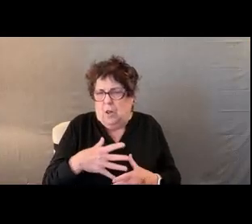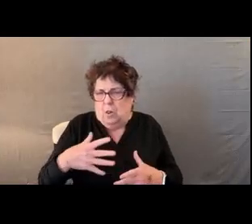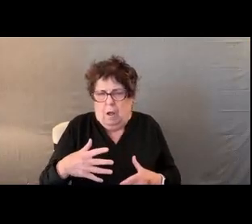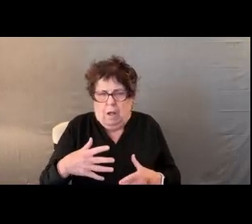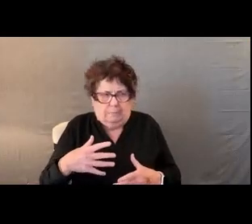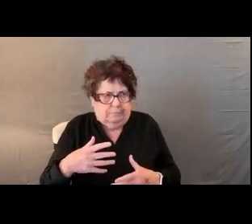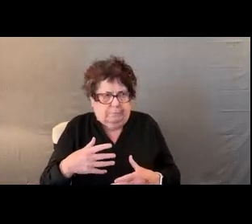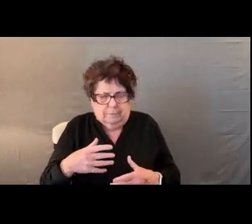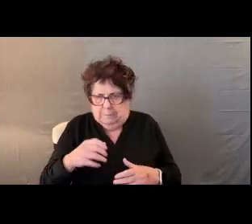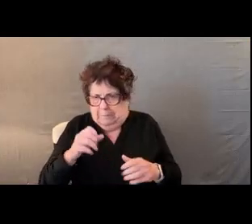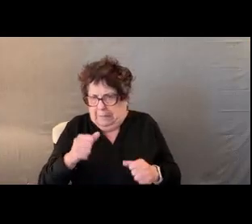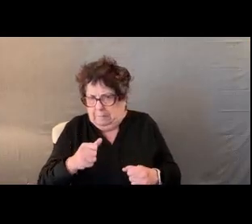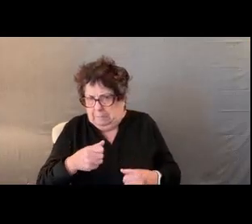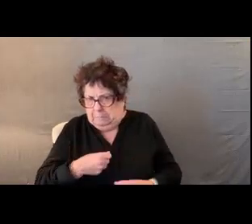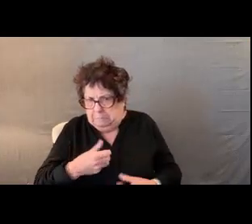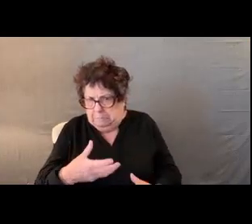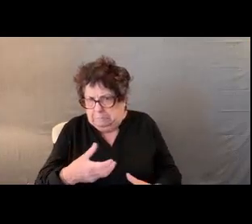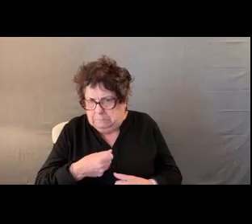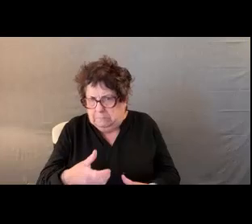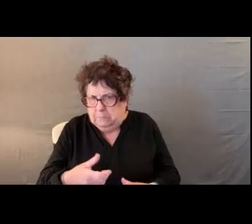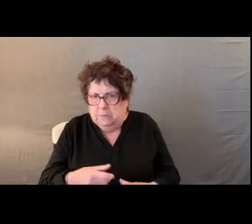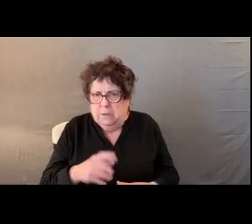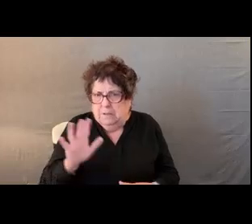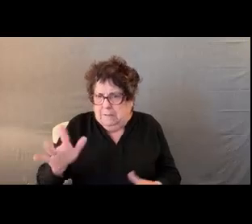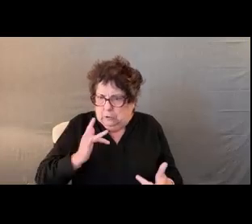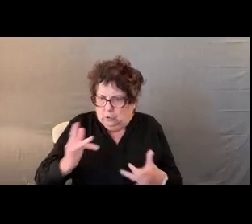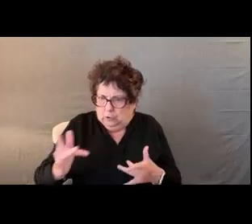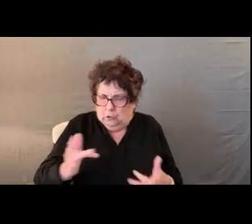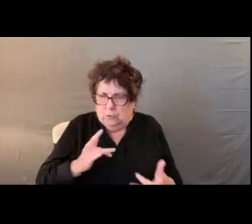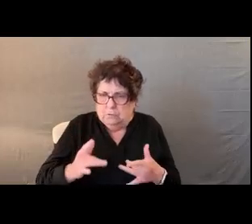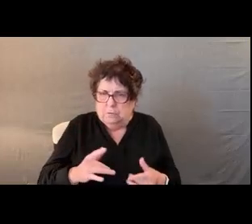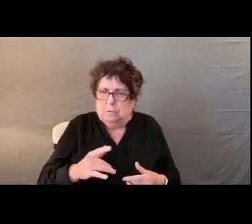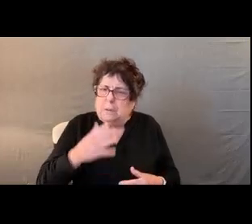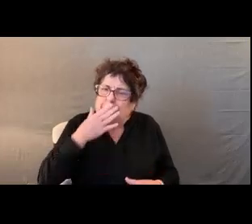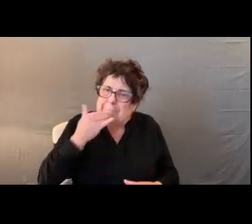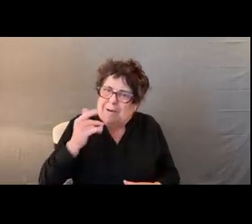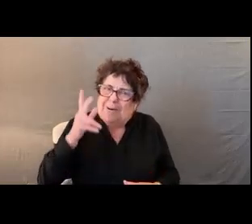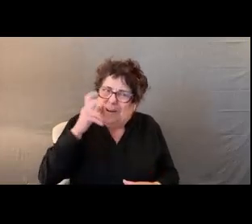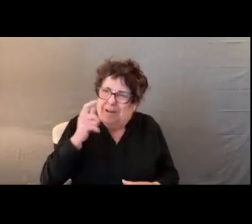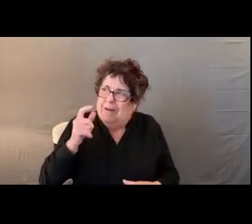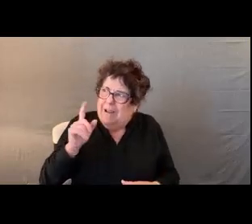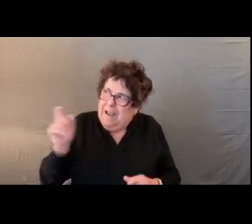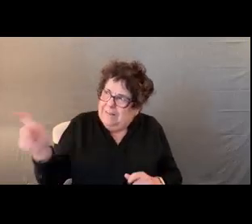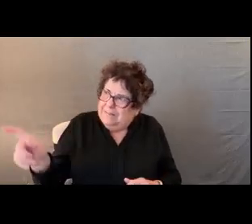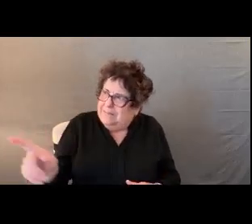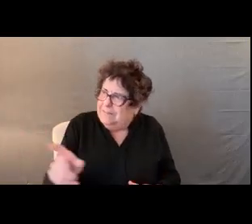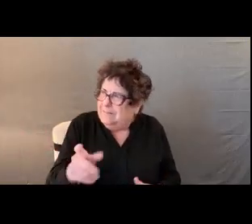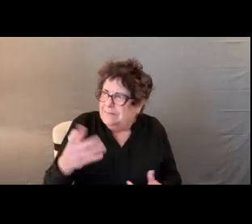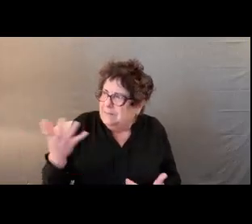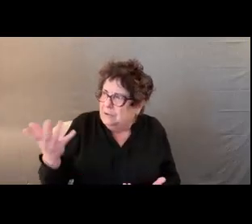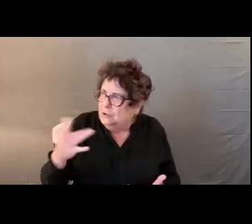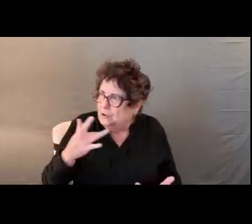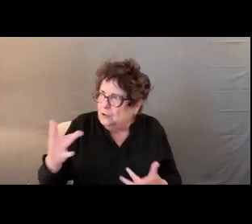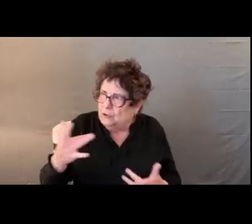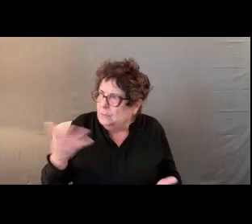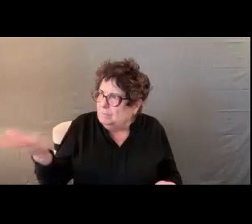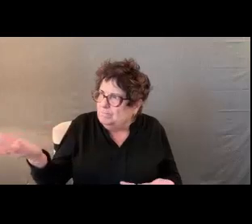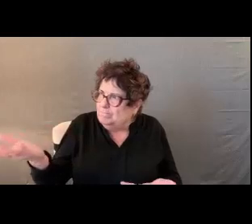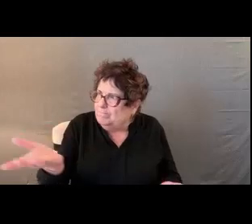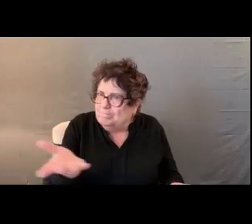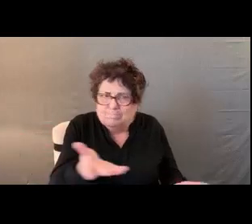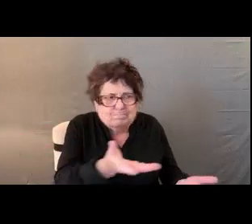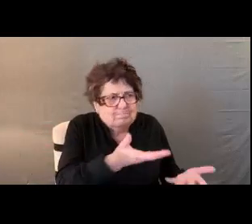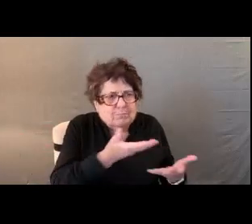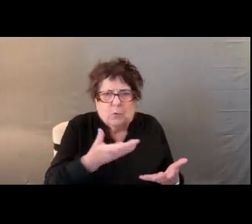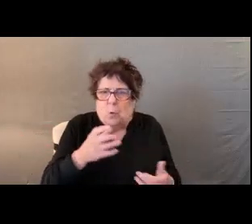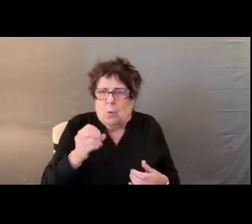hear from them, hey, we have these concerns about either the process or the physical functionality and implementation,